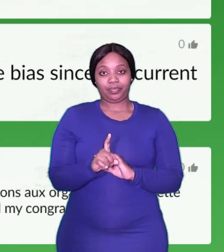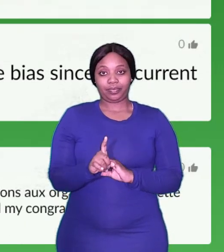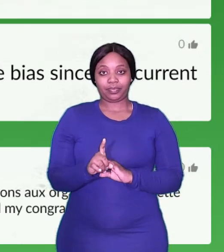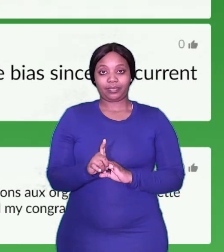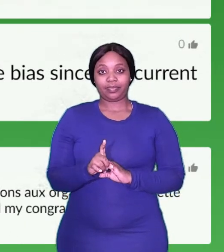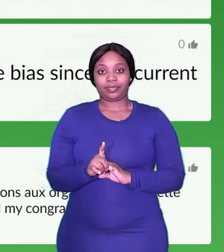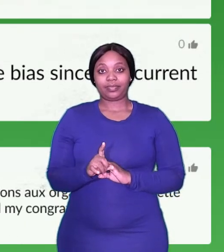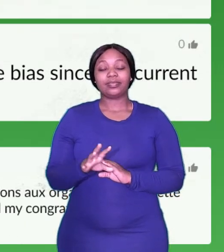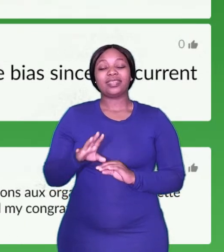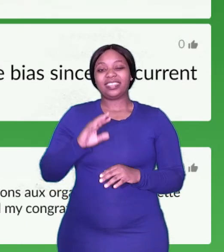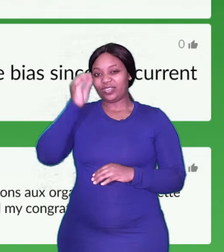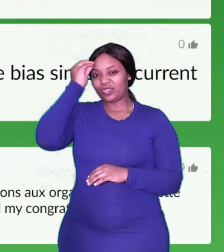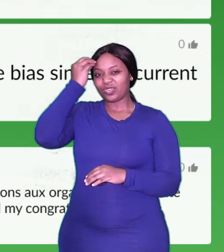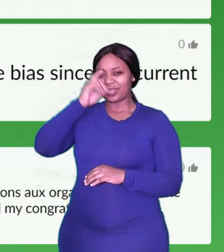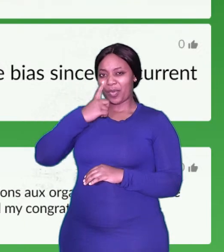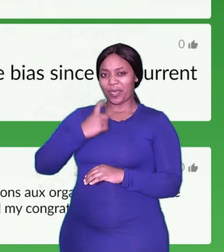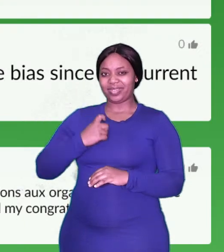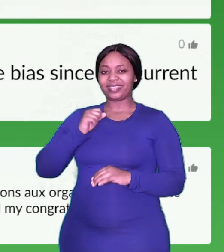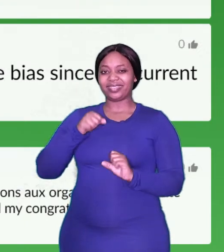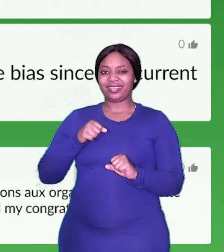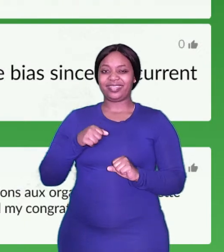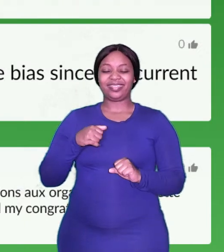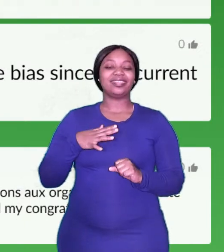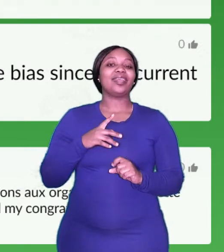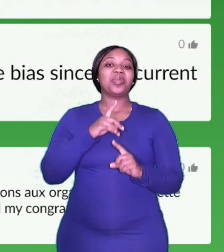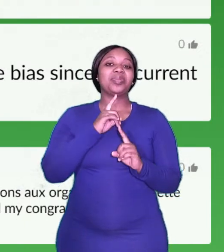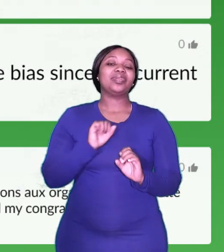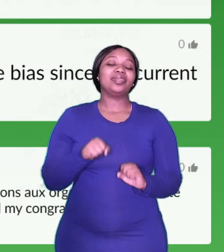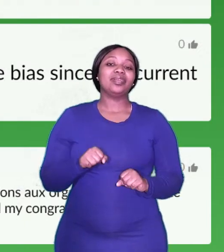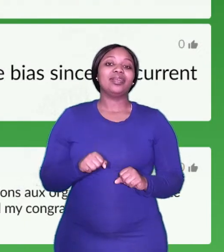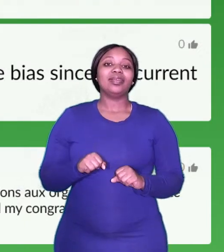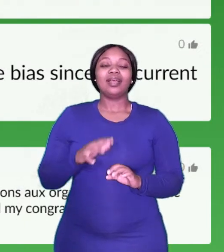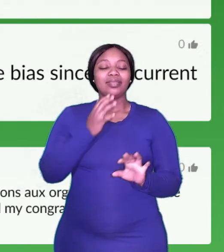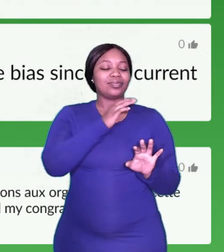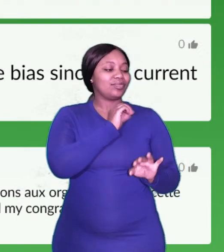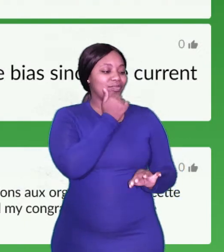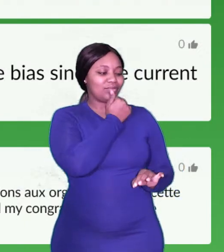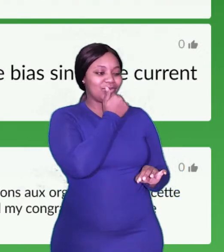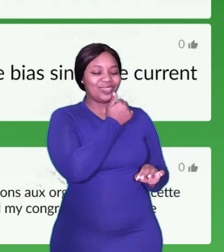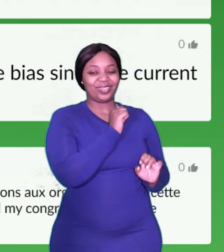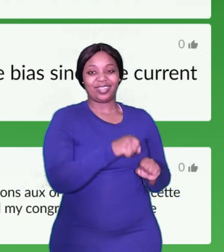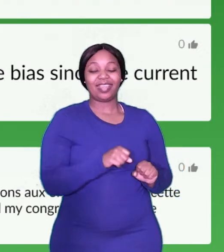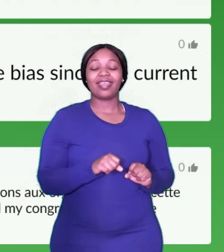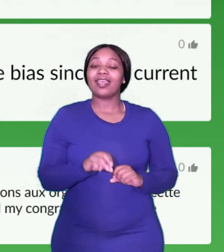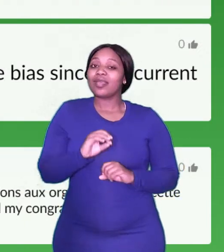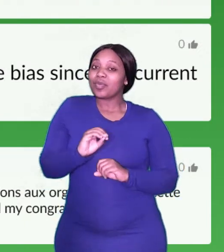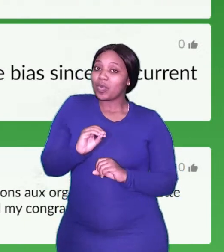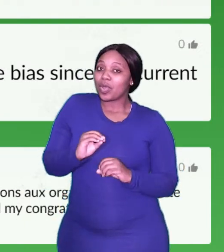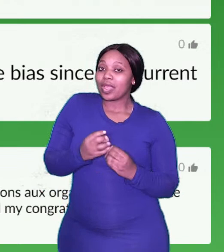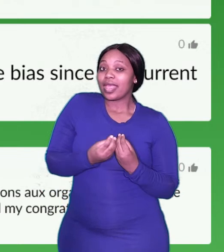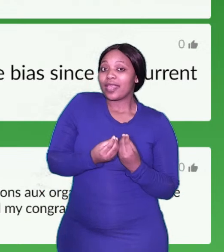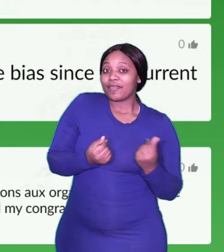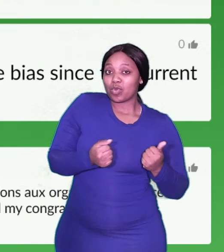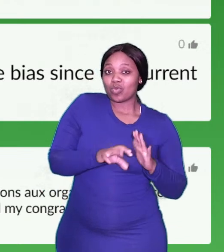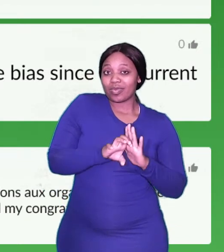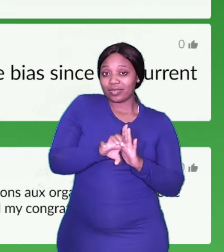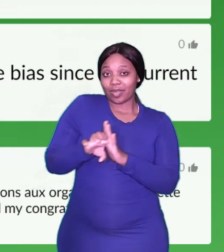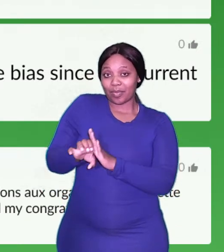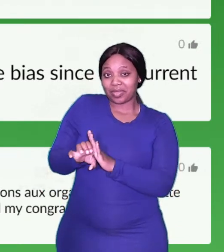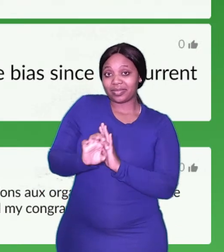this misunderstanding. No, sorry. So there are quite a few